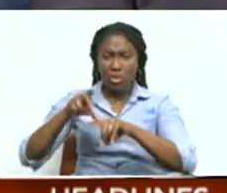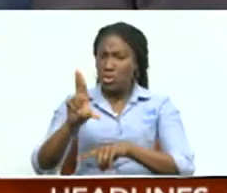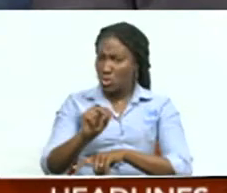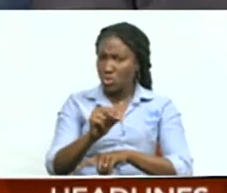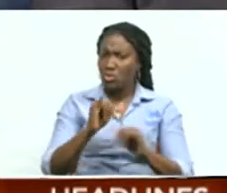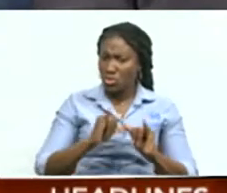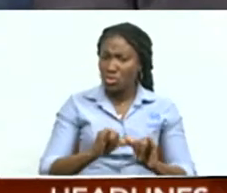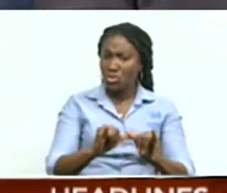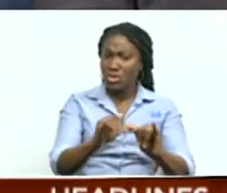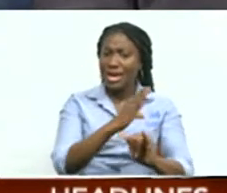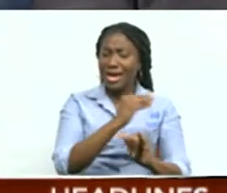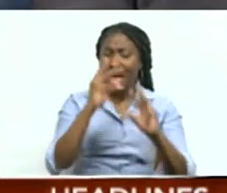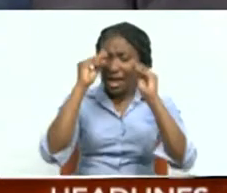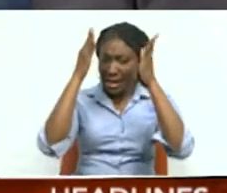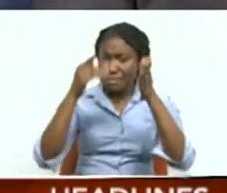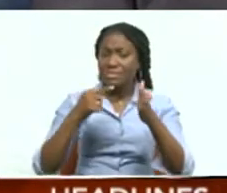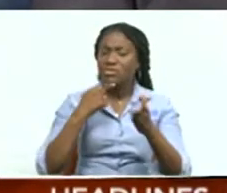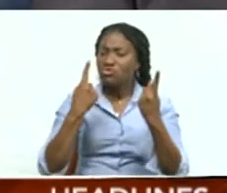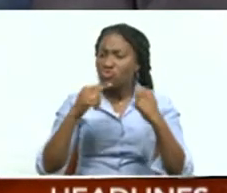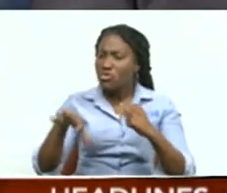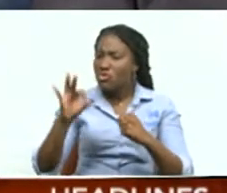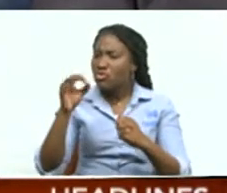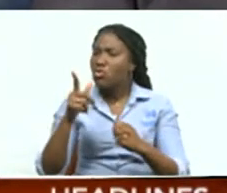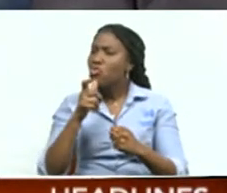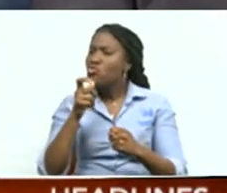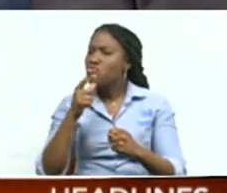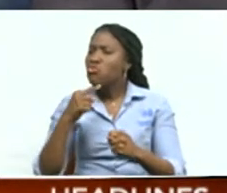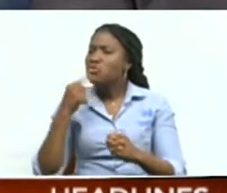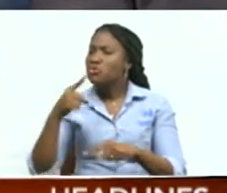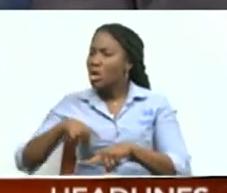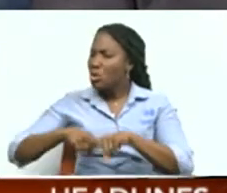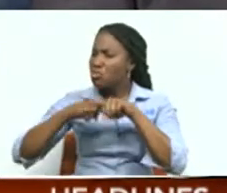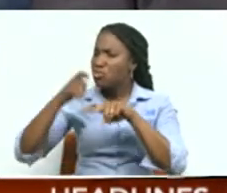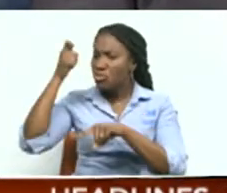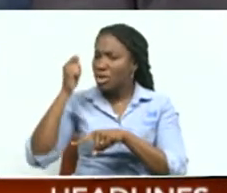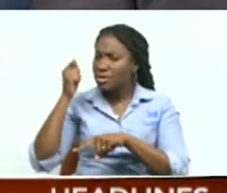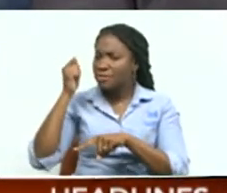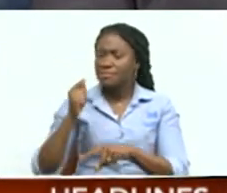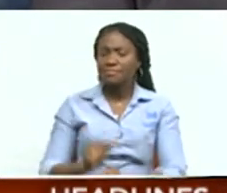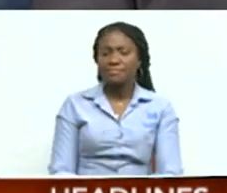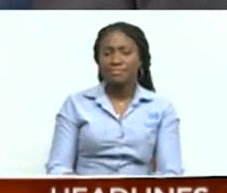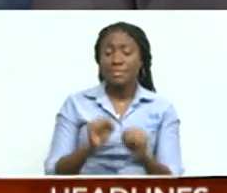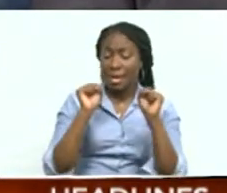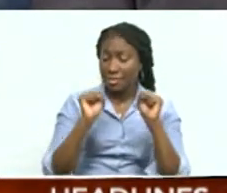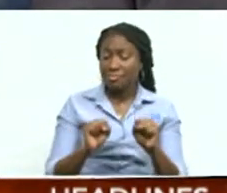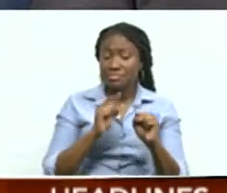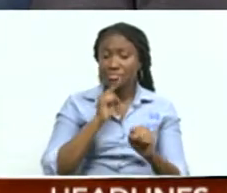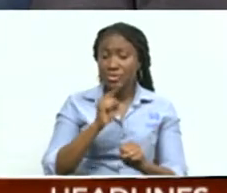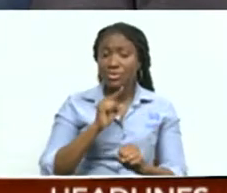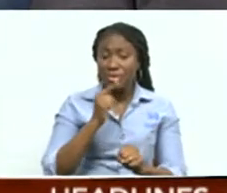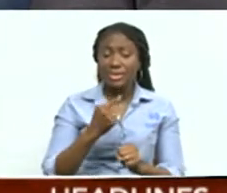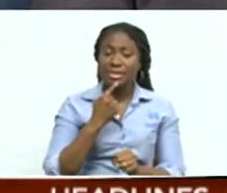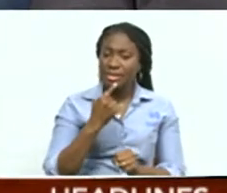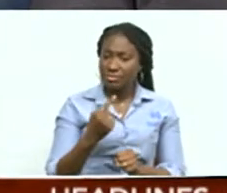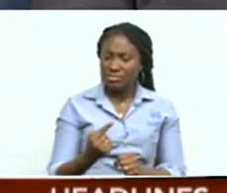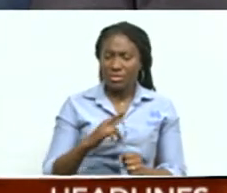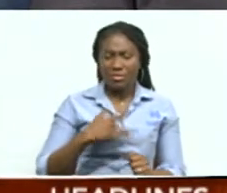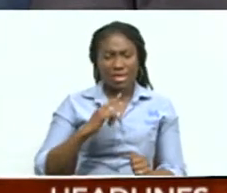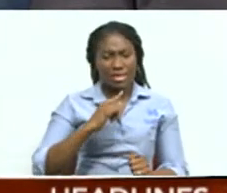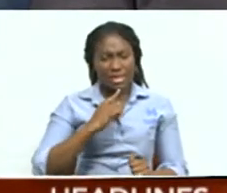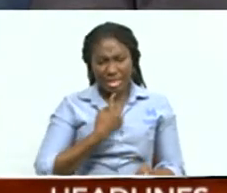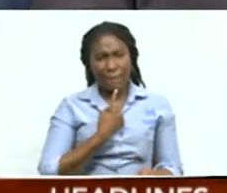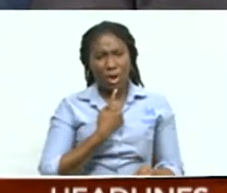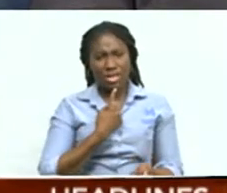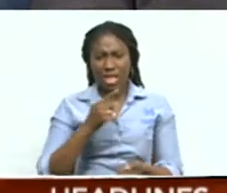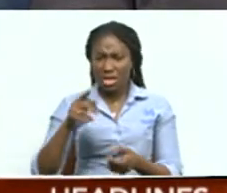Cox says she is trying to identify who authorized the discontinuation of the grants. That's right, Jesse. The minister says she was disappointed to learn